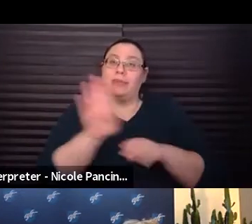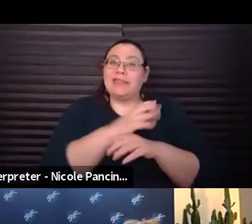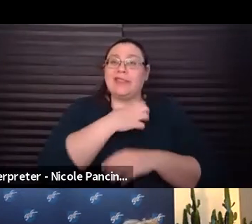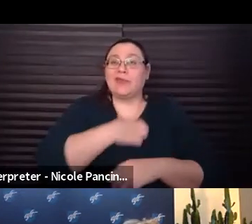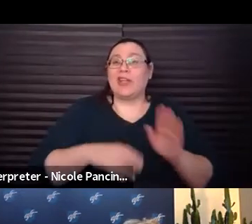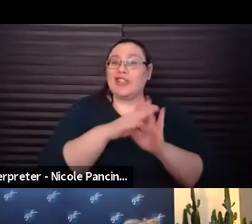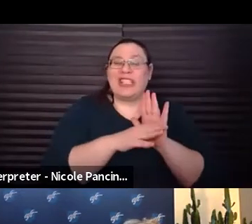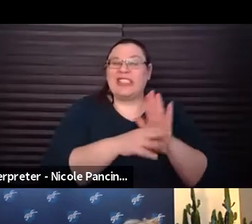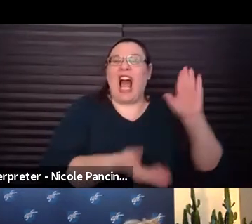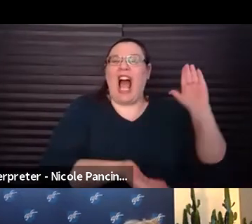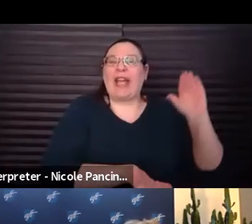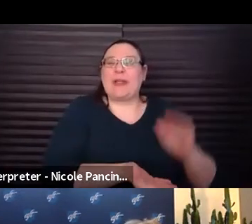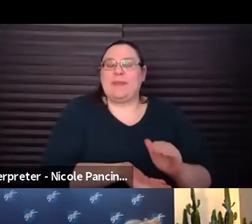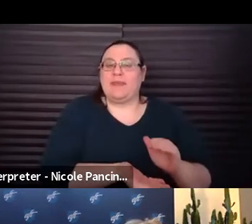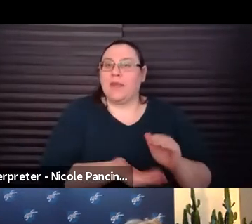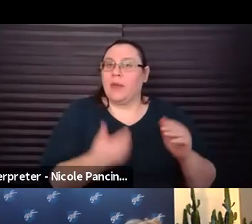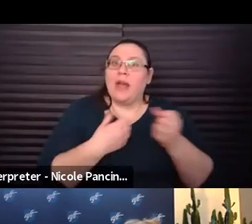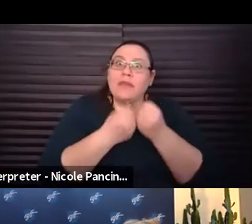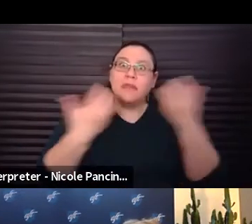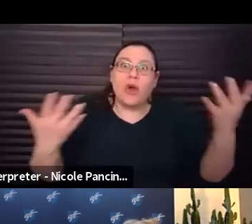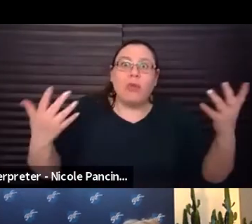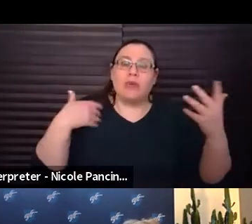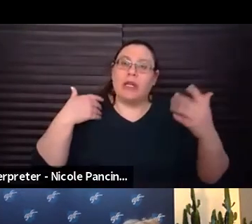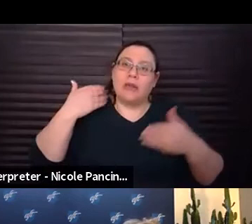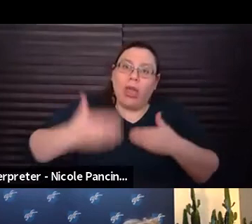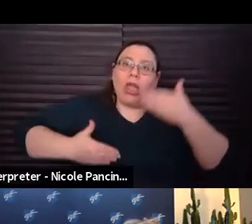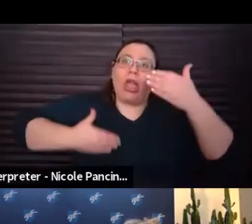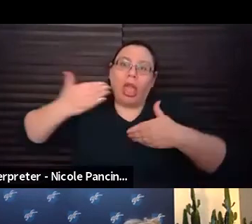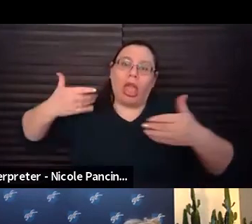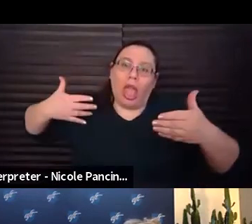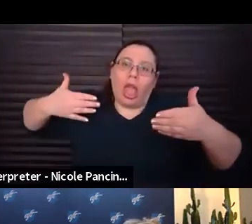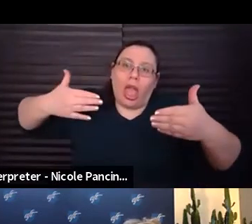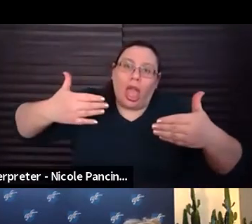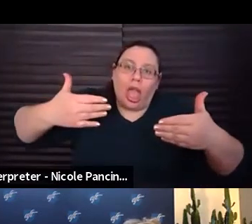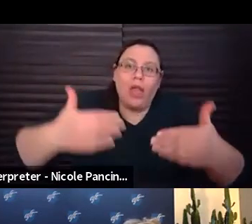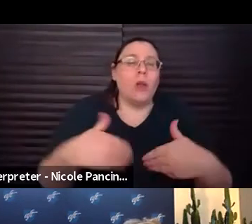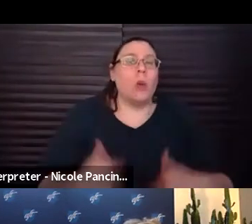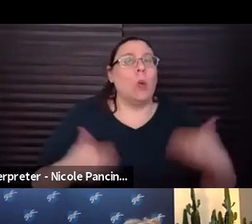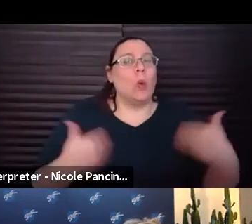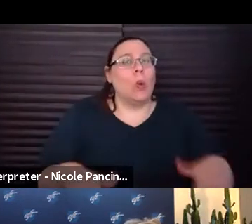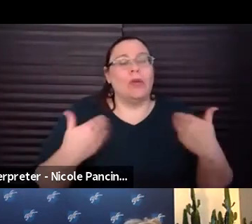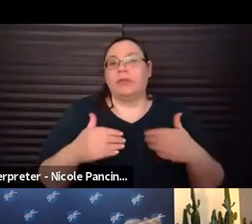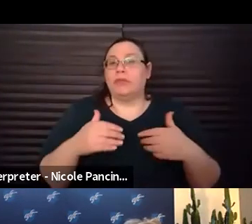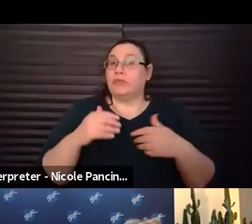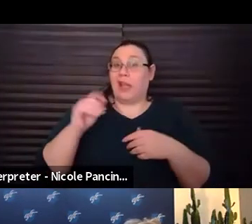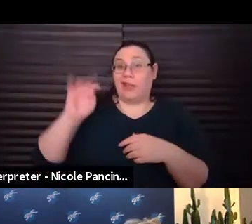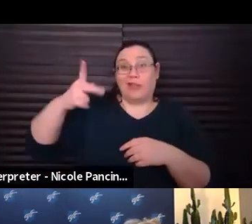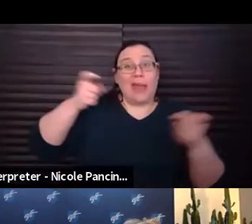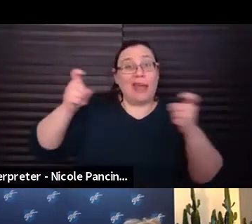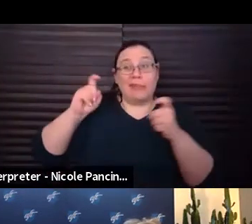crucial regulations. We have so much to recover. And they paved the way for,